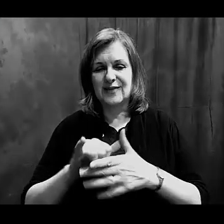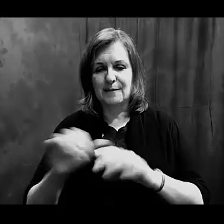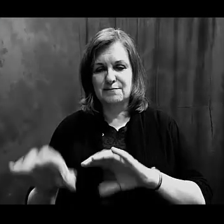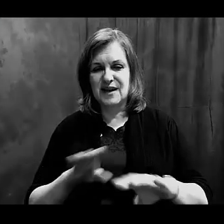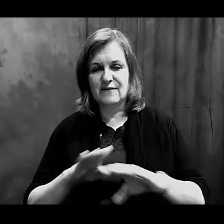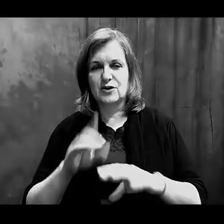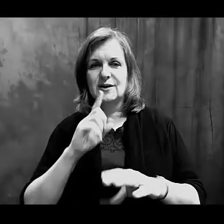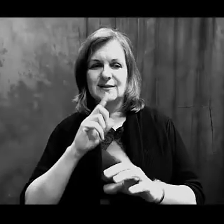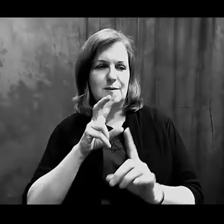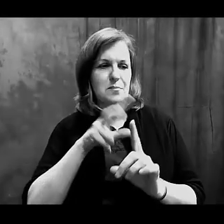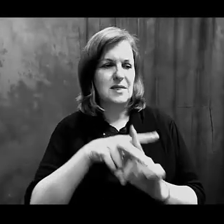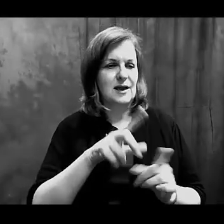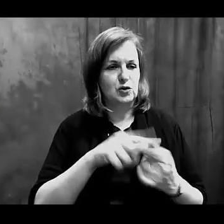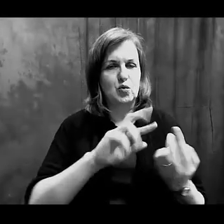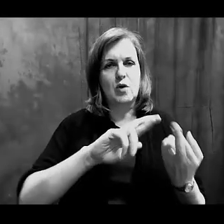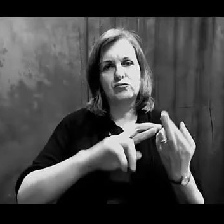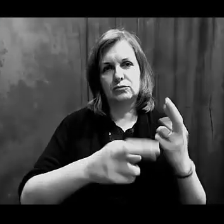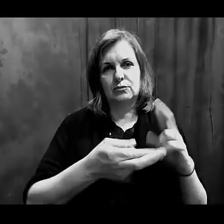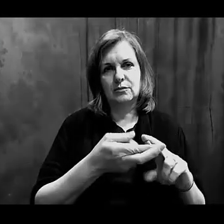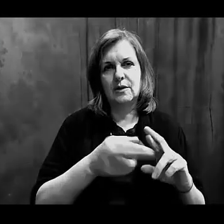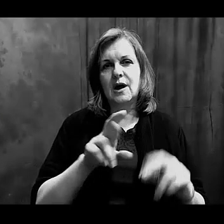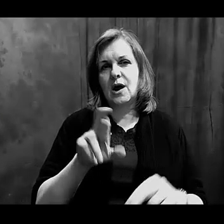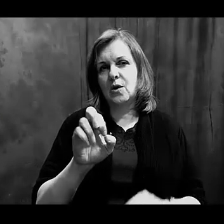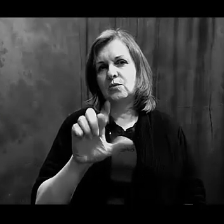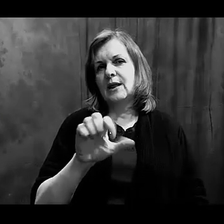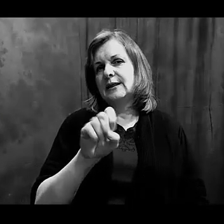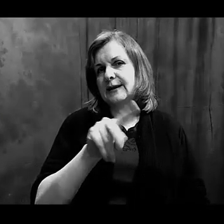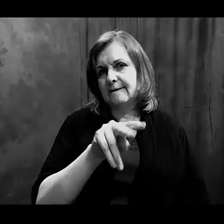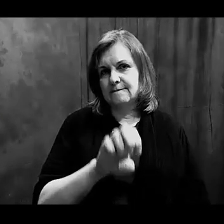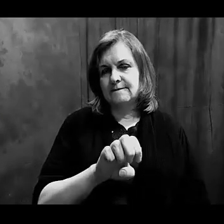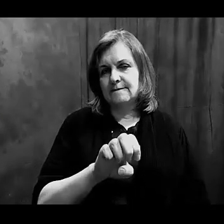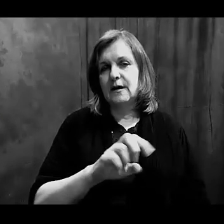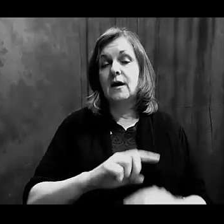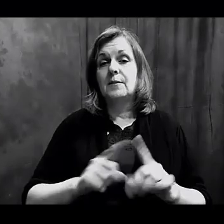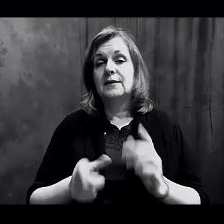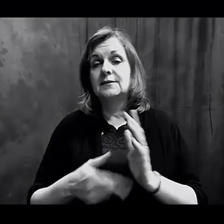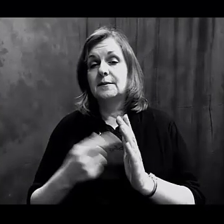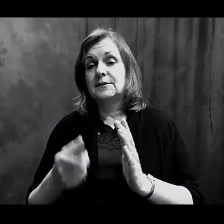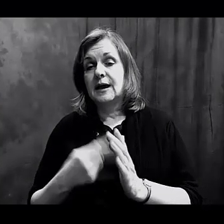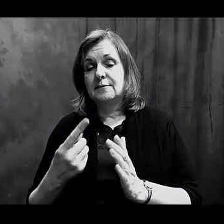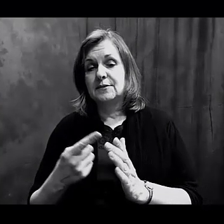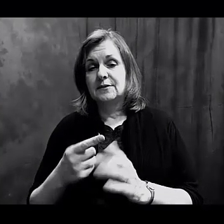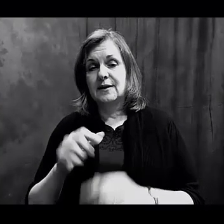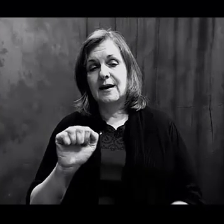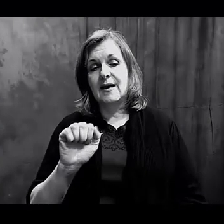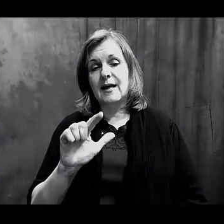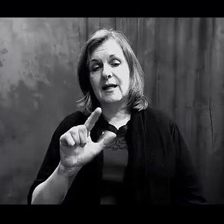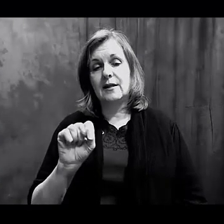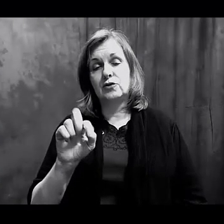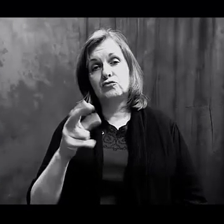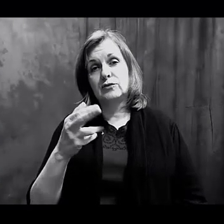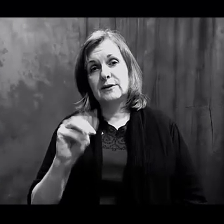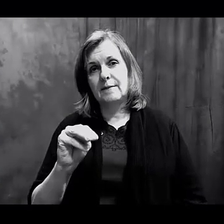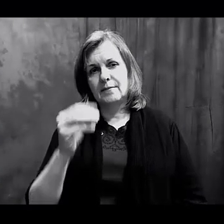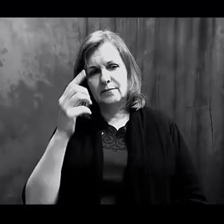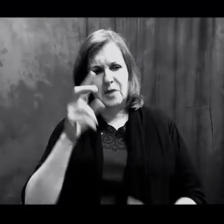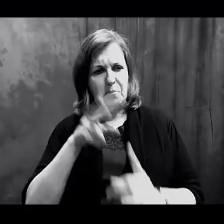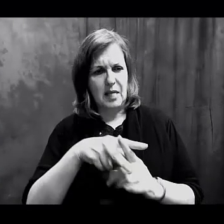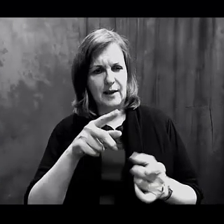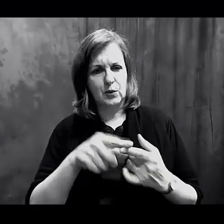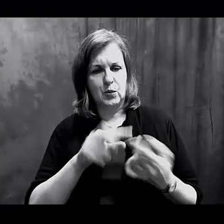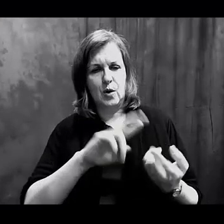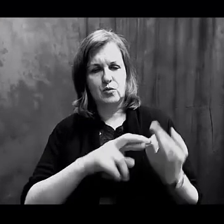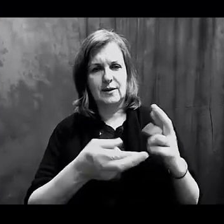towards relatives, but there are instances where this altruism